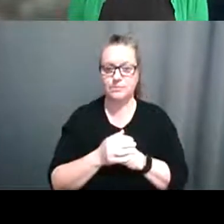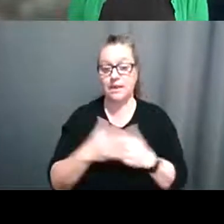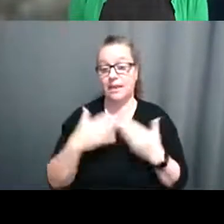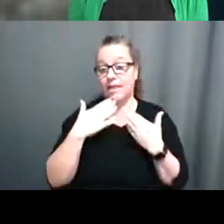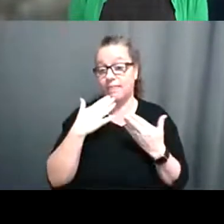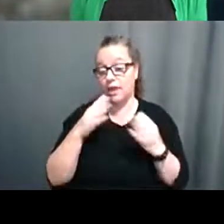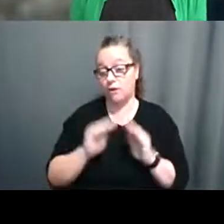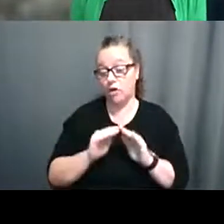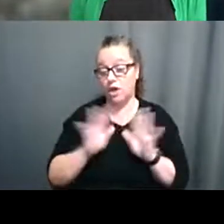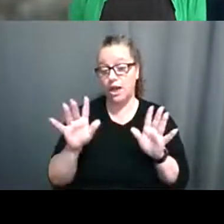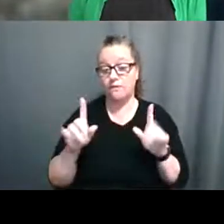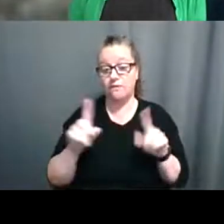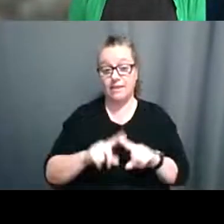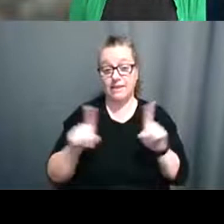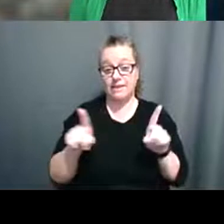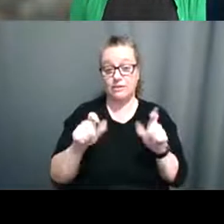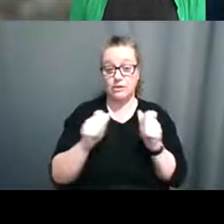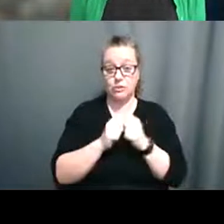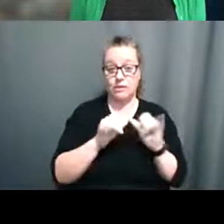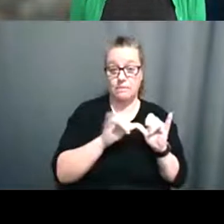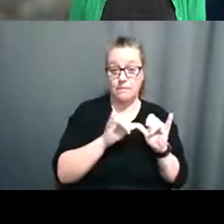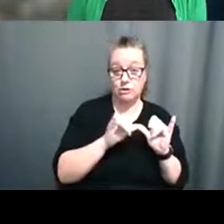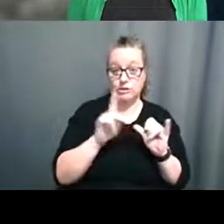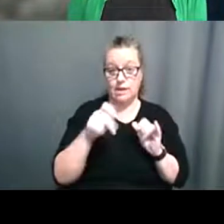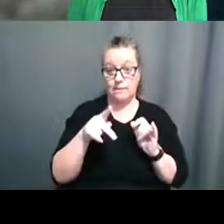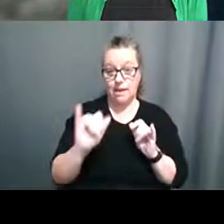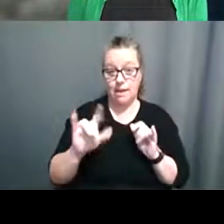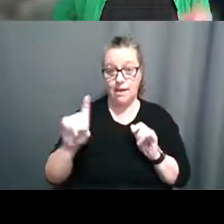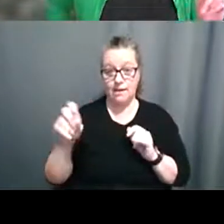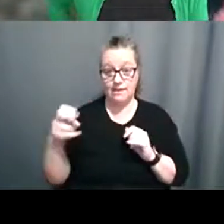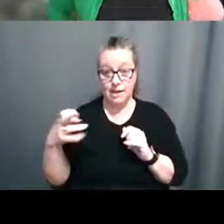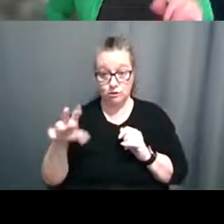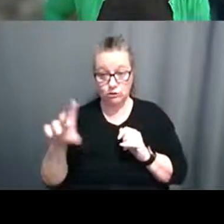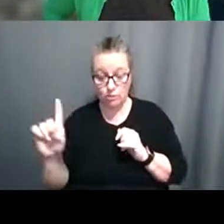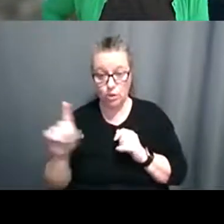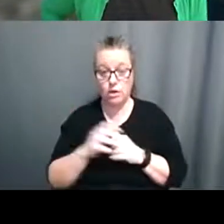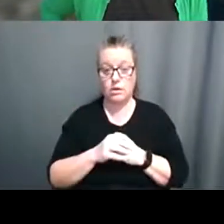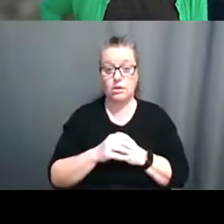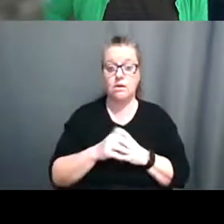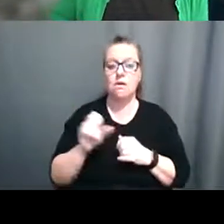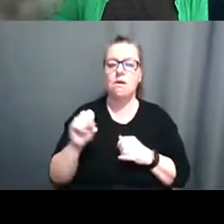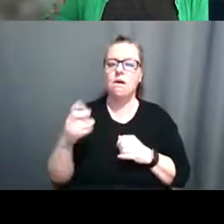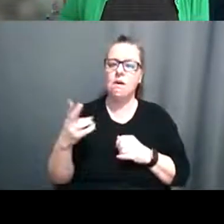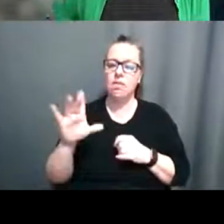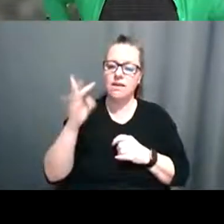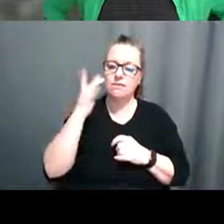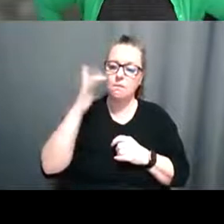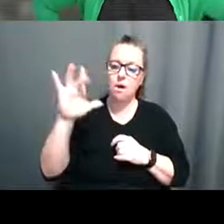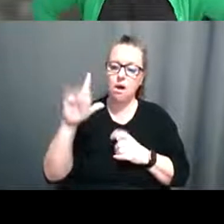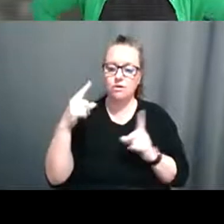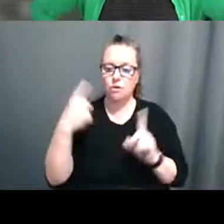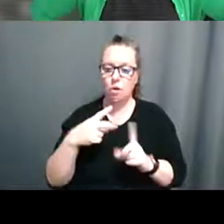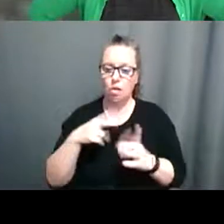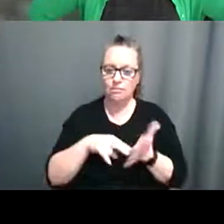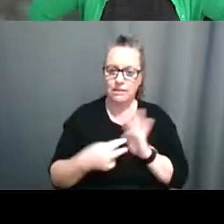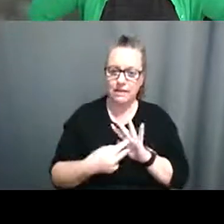the difference between metrics, KPIs, and dashboards. So that's what a SMART goal is. I'm feeling